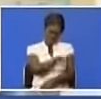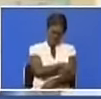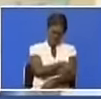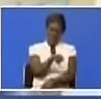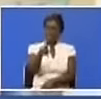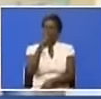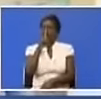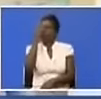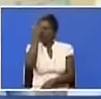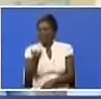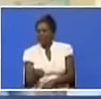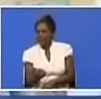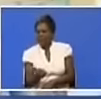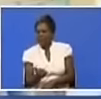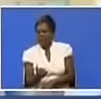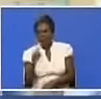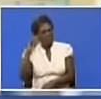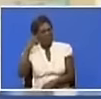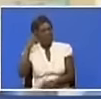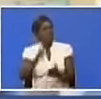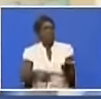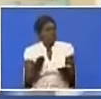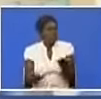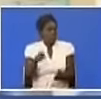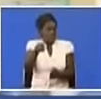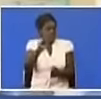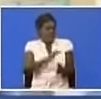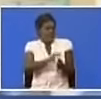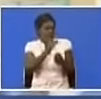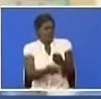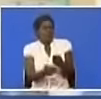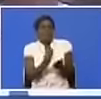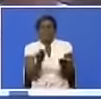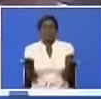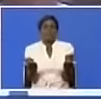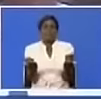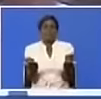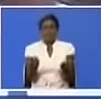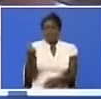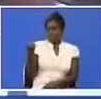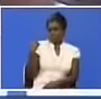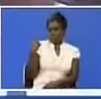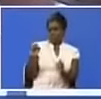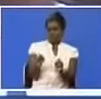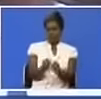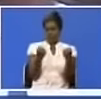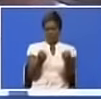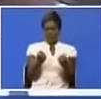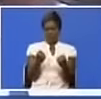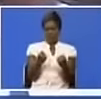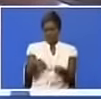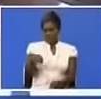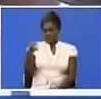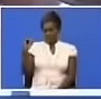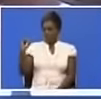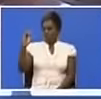kwa sakabuni. Tunaweza kufikiria namna iko njama ina fulani hiyo watu wanapita. In a recent development, however, Kenny